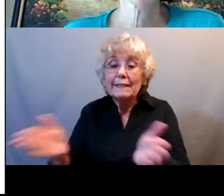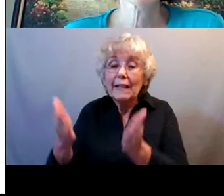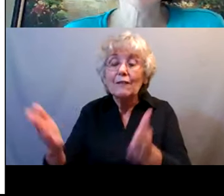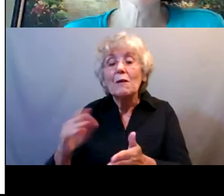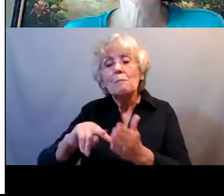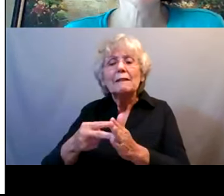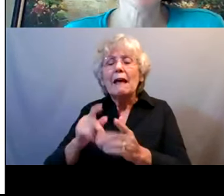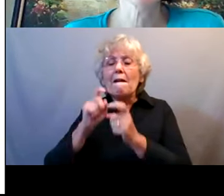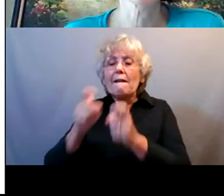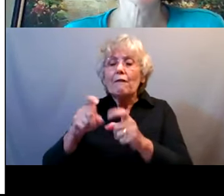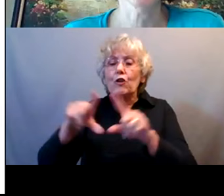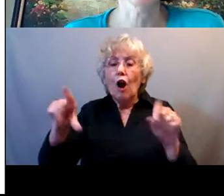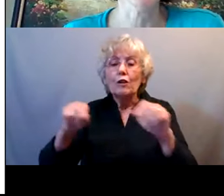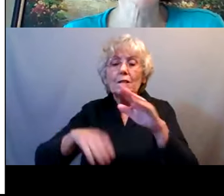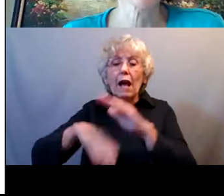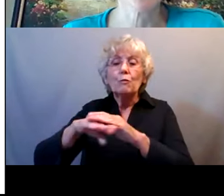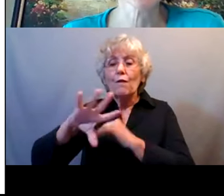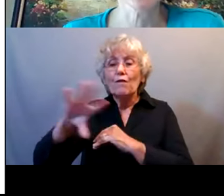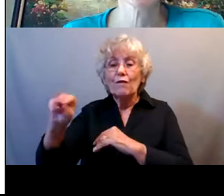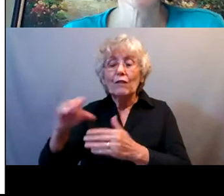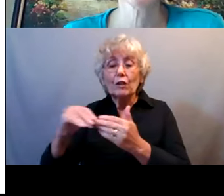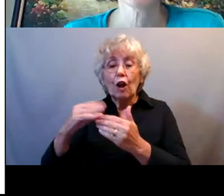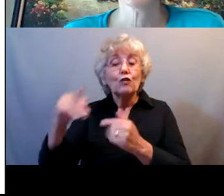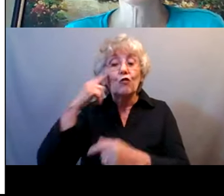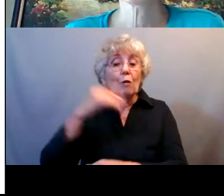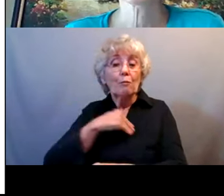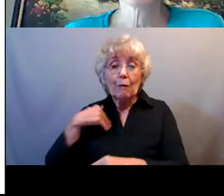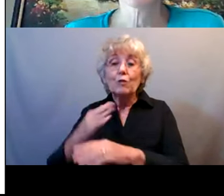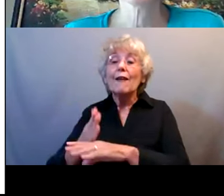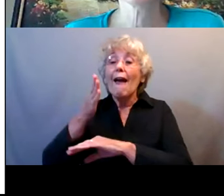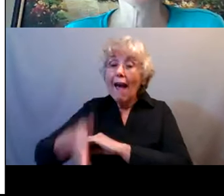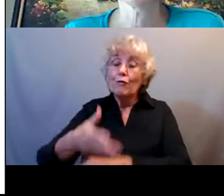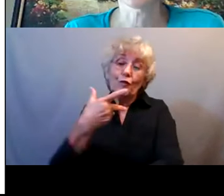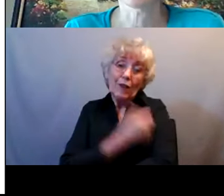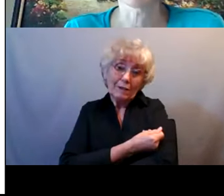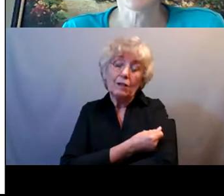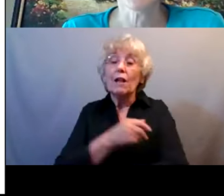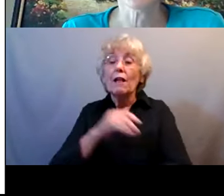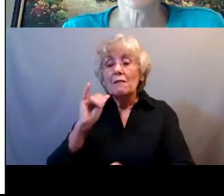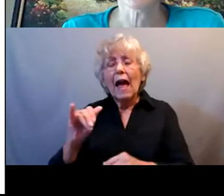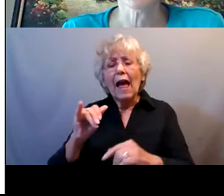to $50 for members after vaccination. This is designed to